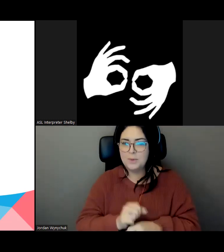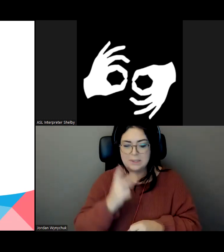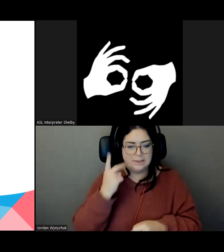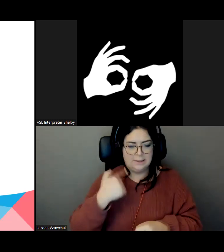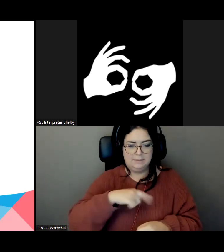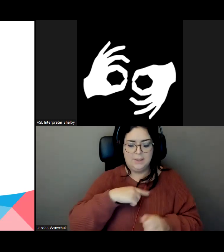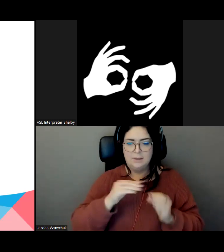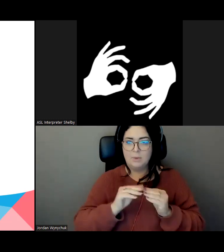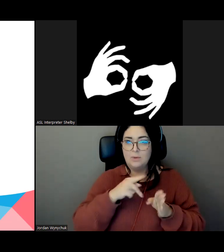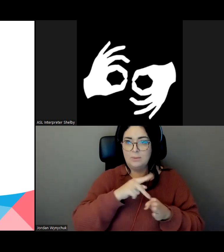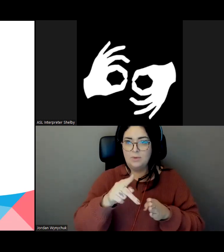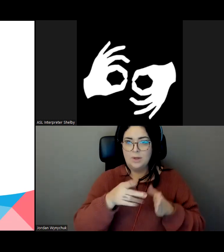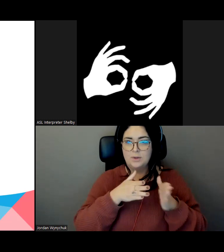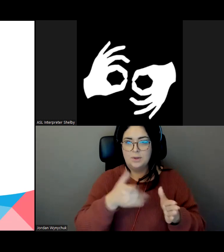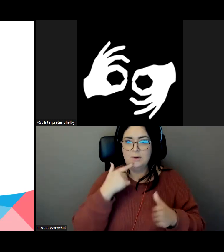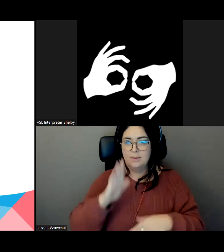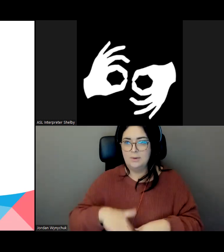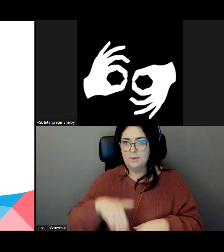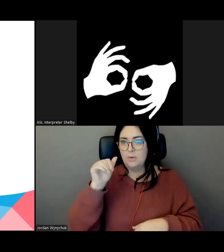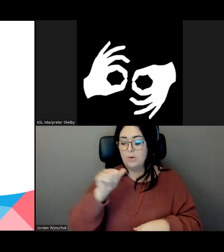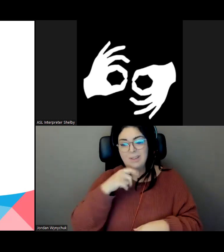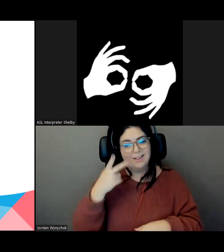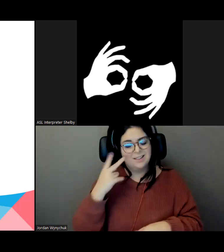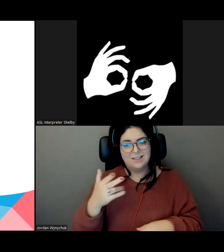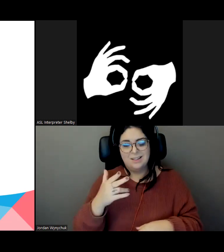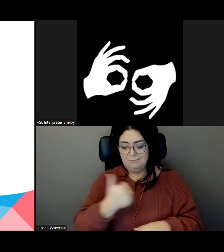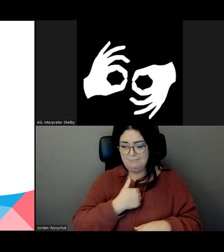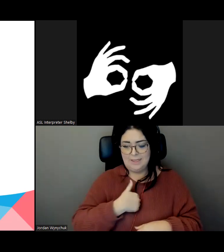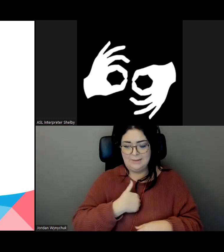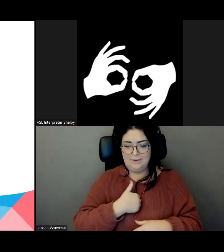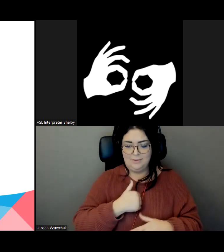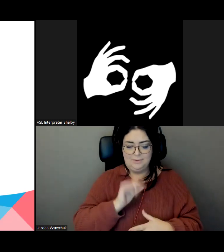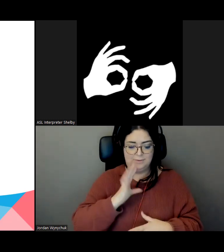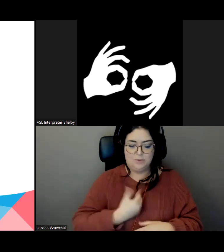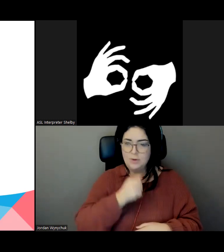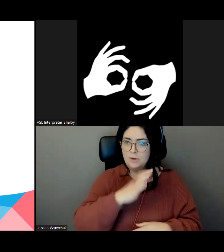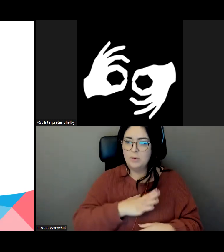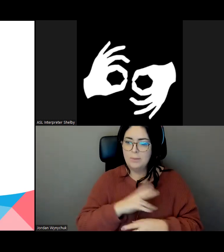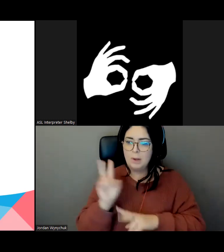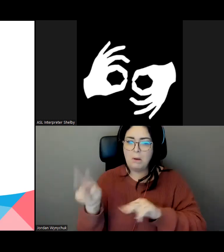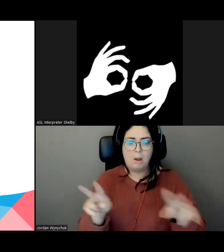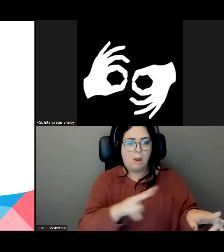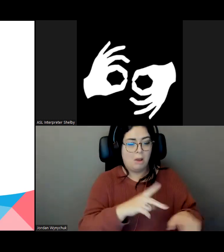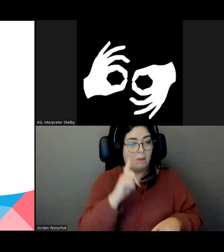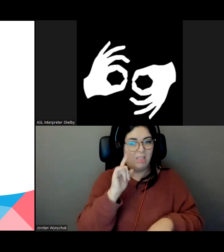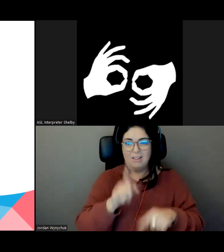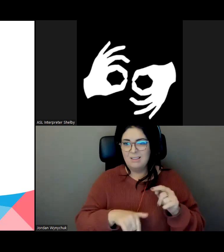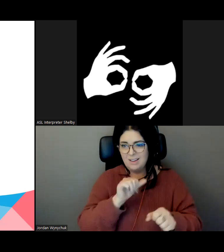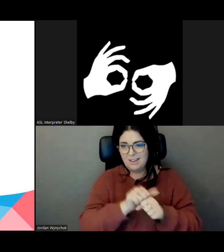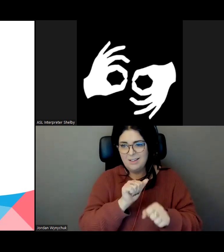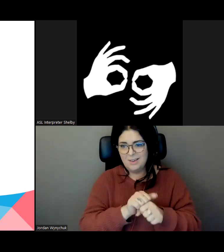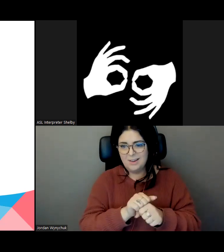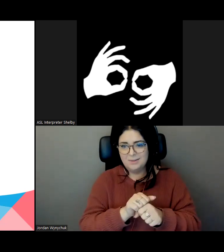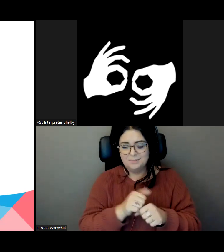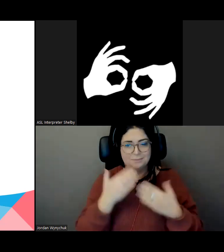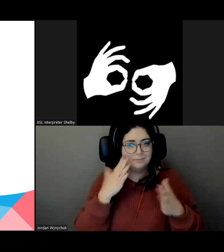professional sense. And when I was growing up, I didn't see a lot of folks like me either. So I didn't think I could work, and I wasn't sure if I